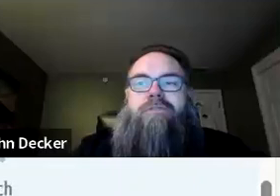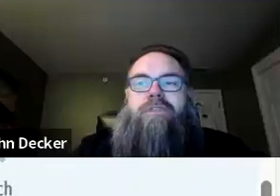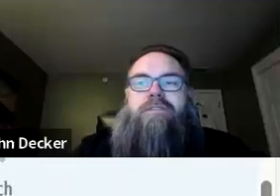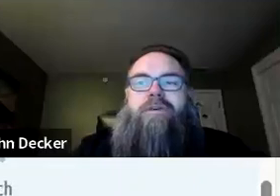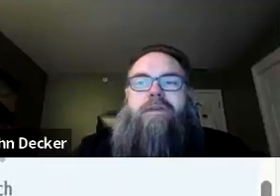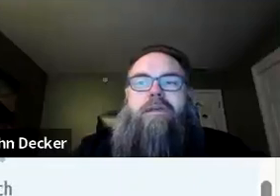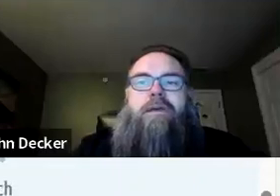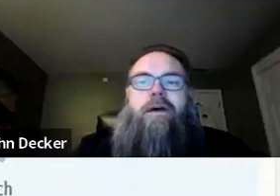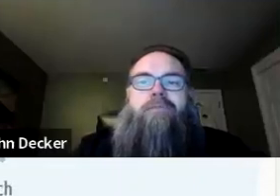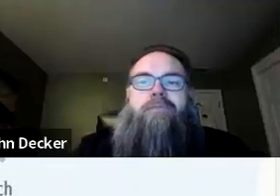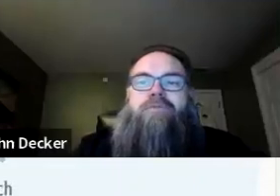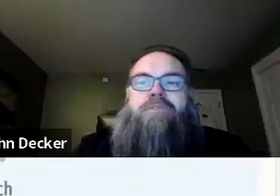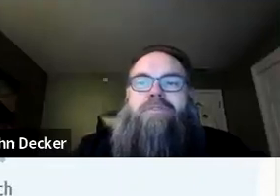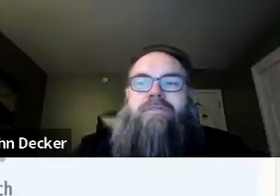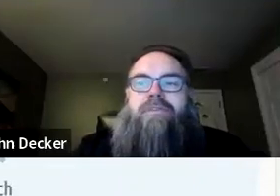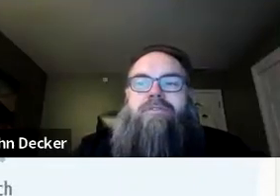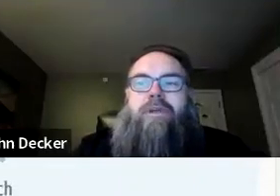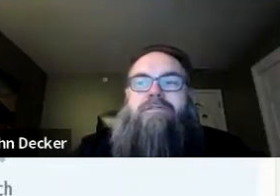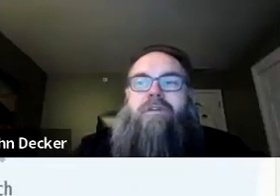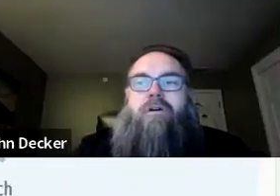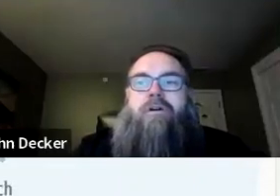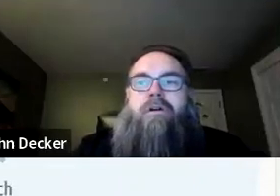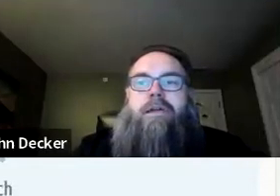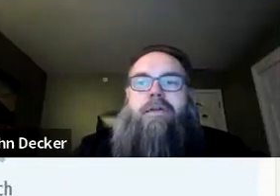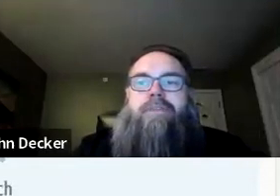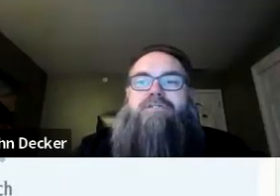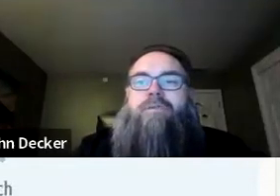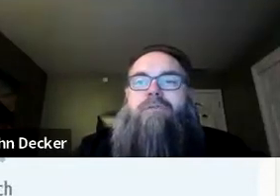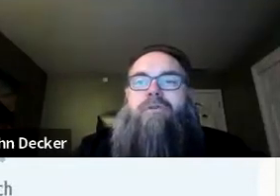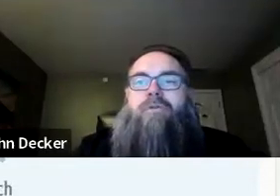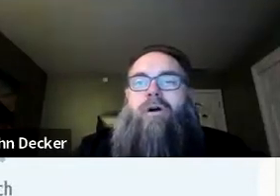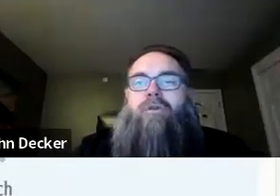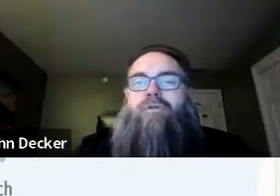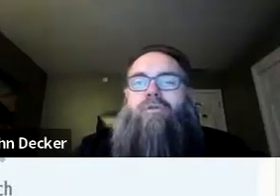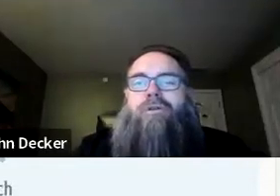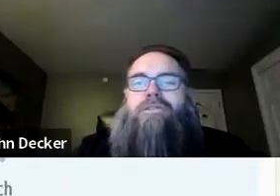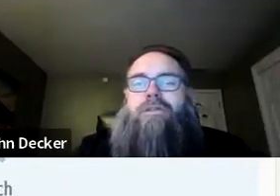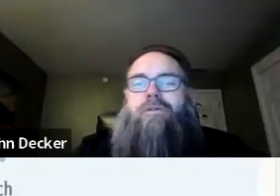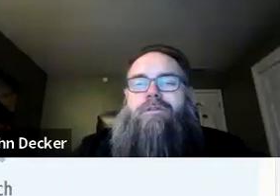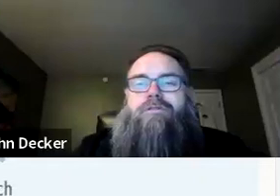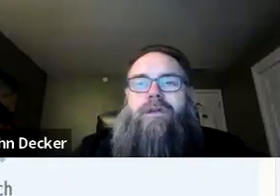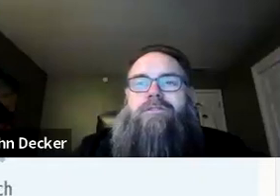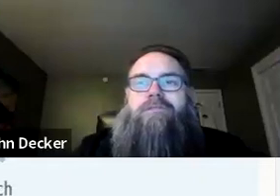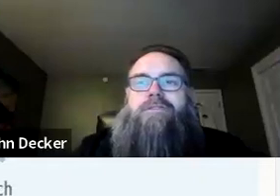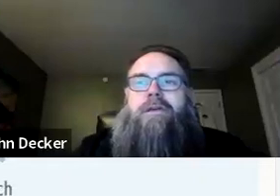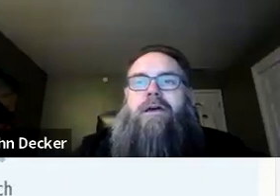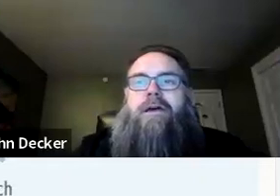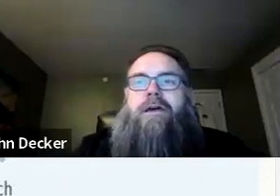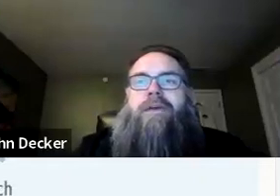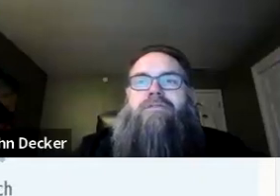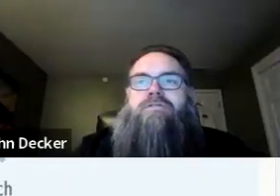couple different things, but this is where the specific directives are. Again, please review all the words that are on the